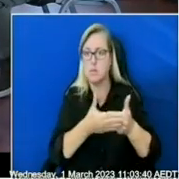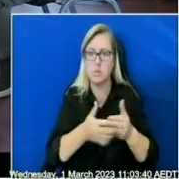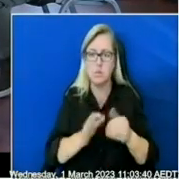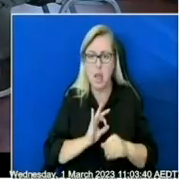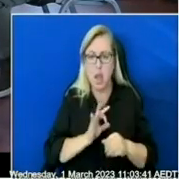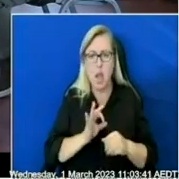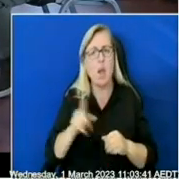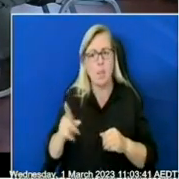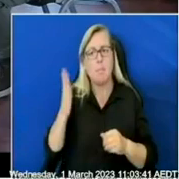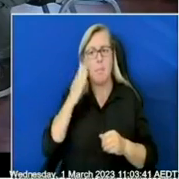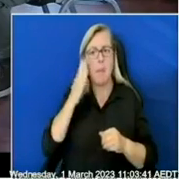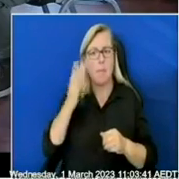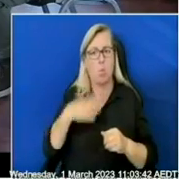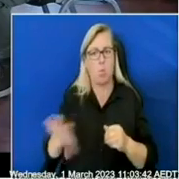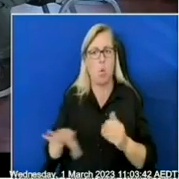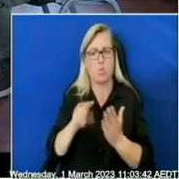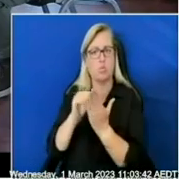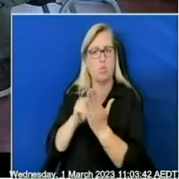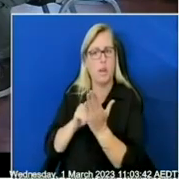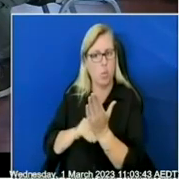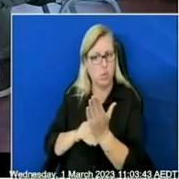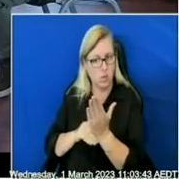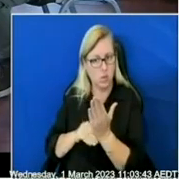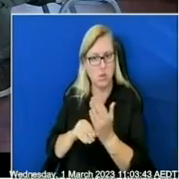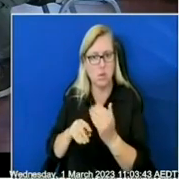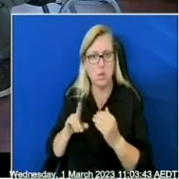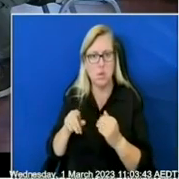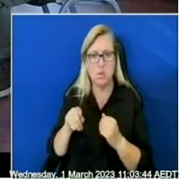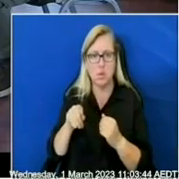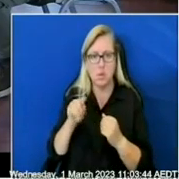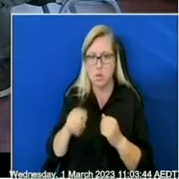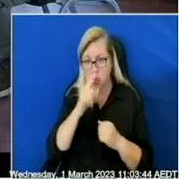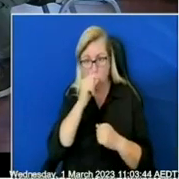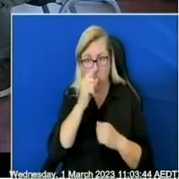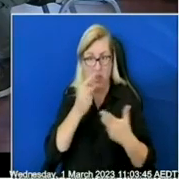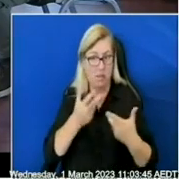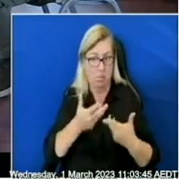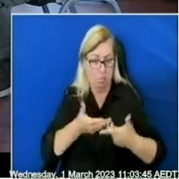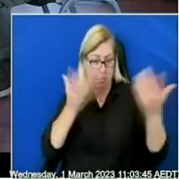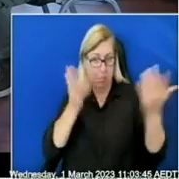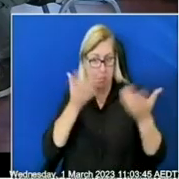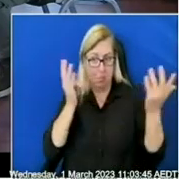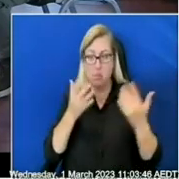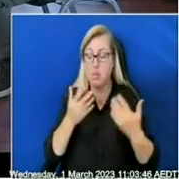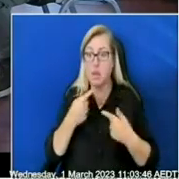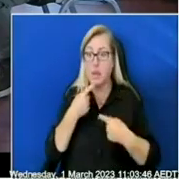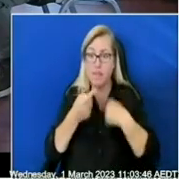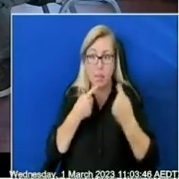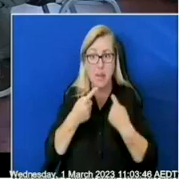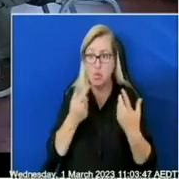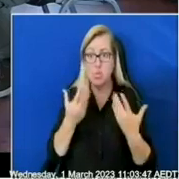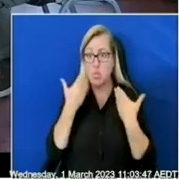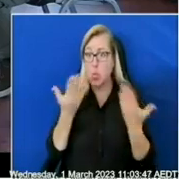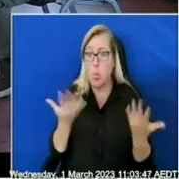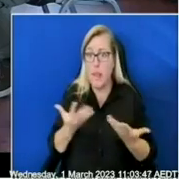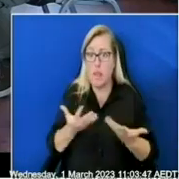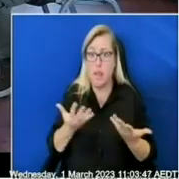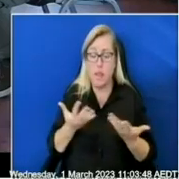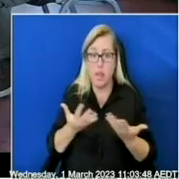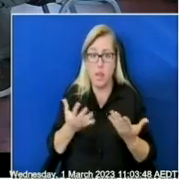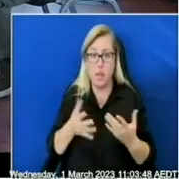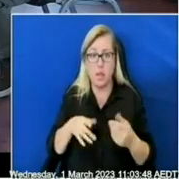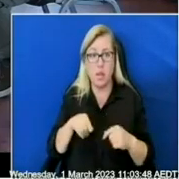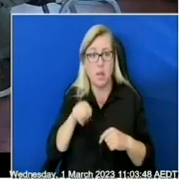wages. Yeah, it could be. Who knows where all that information is. But, you know, you're talking about an orphanage that was